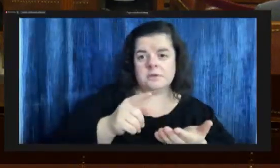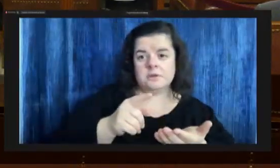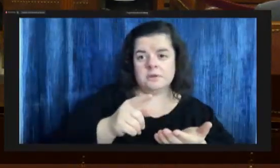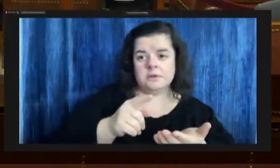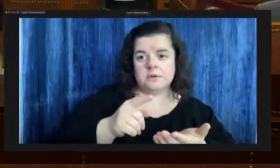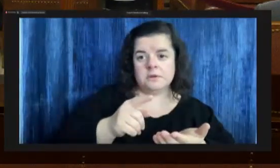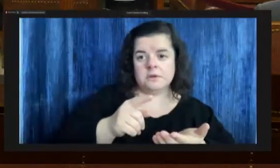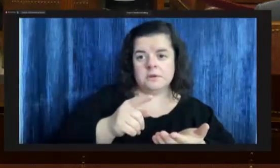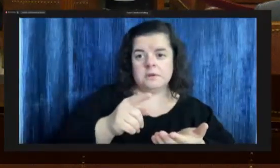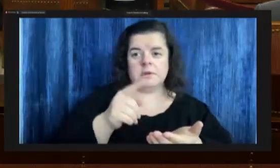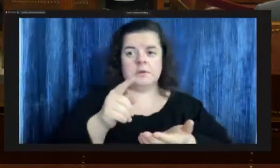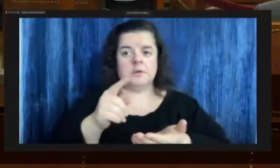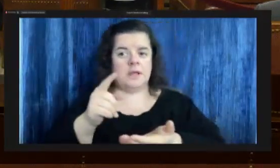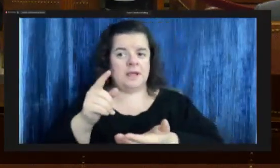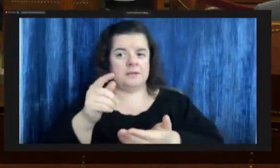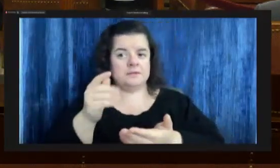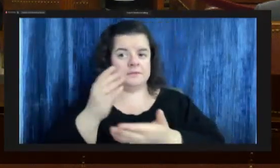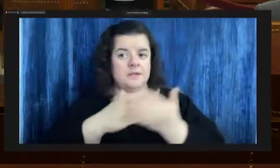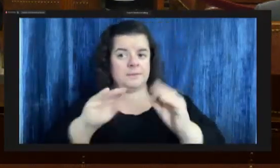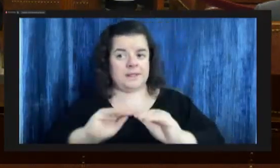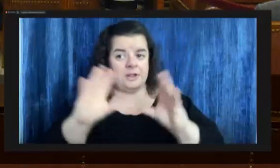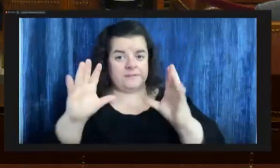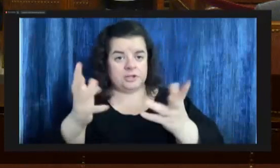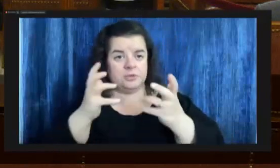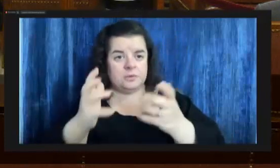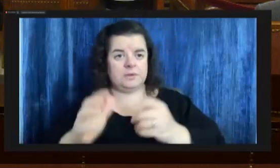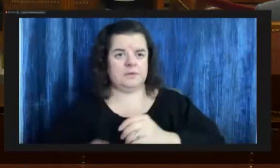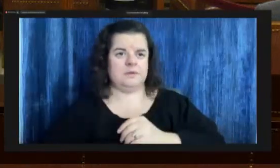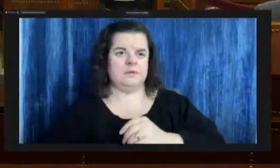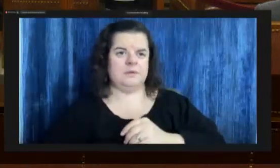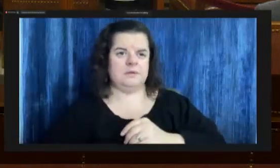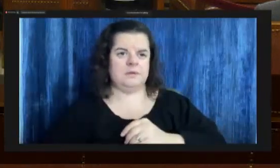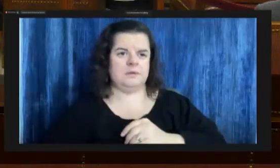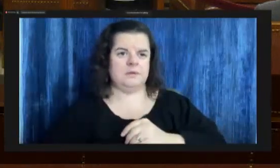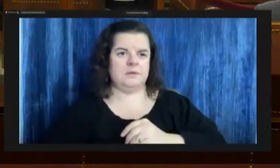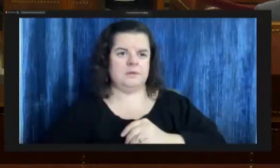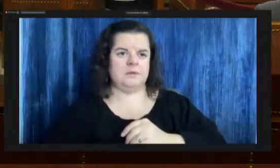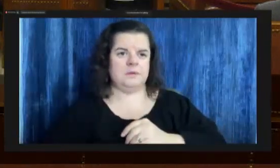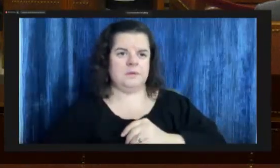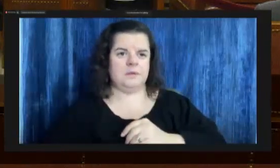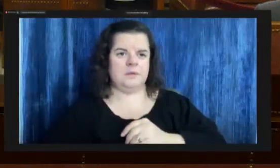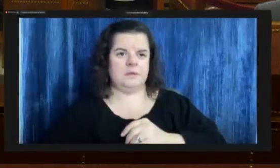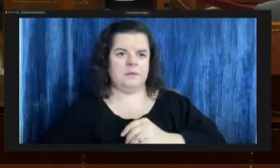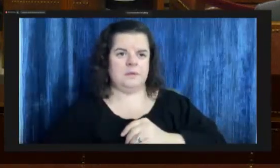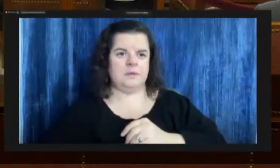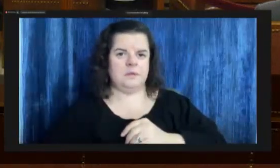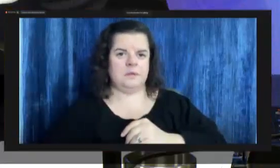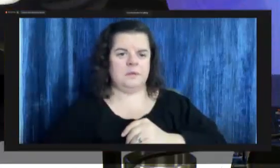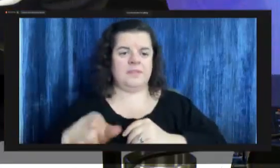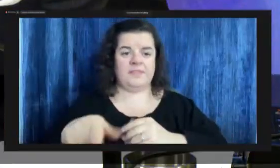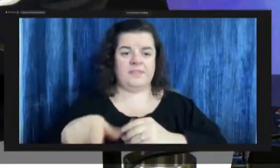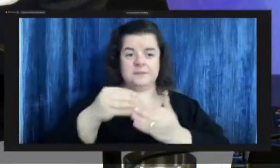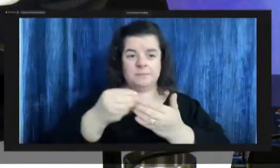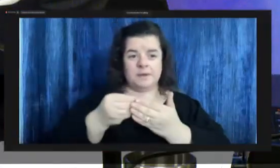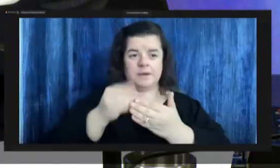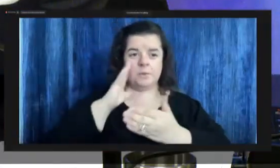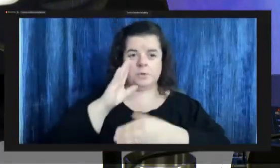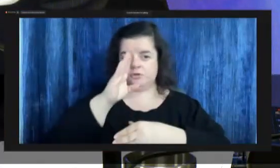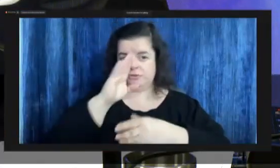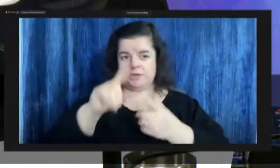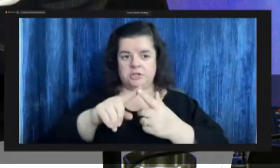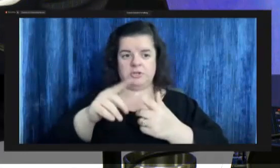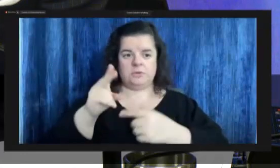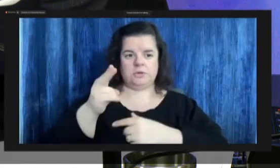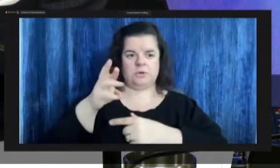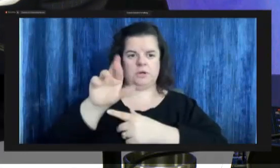some clarification on sure what this is. So these are dollars that are actually going to go to the URA. As we sort of